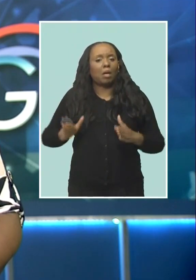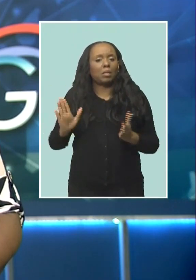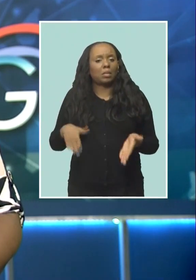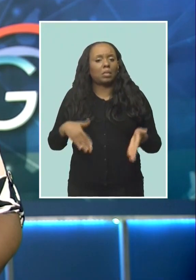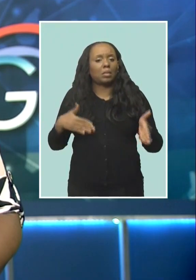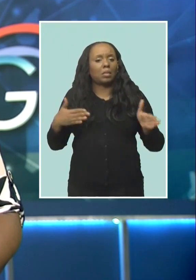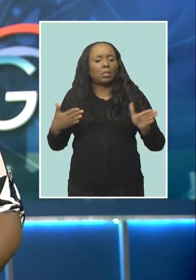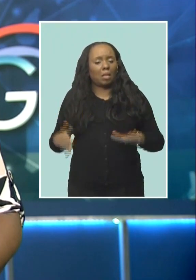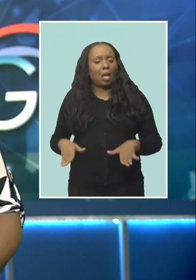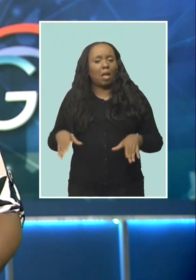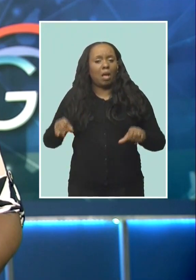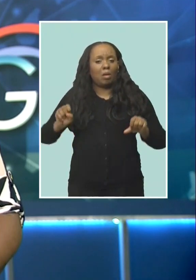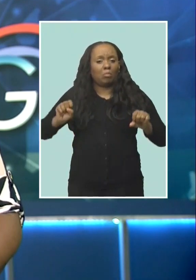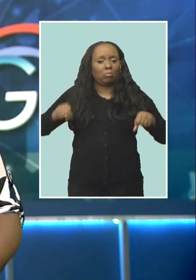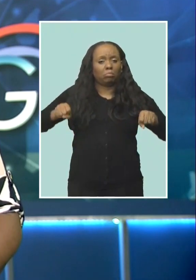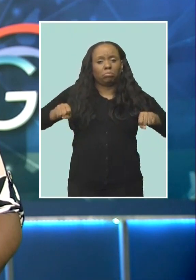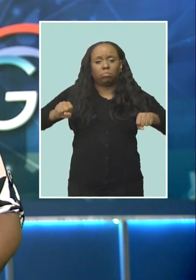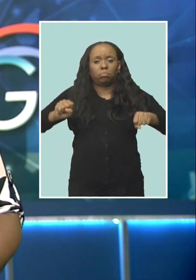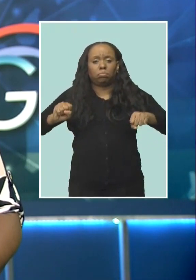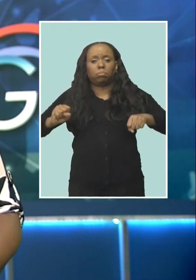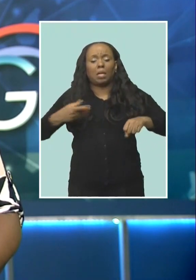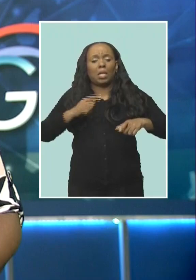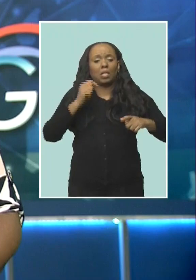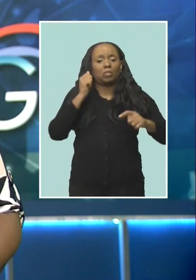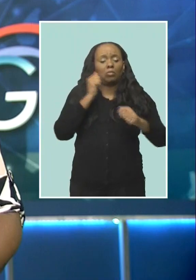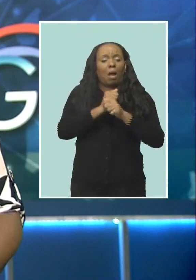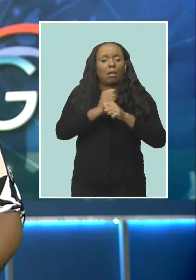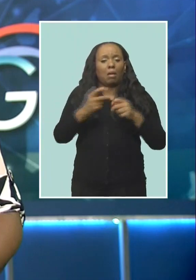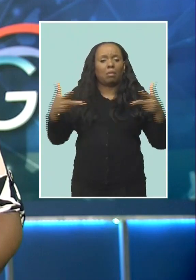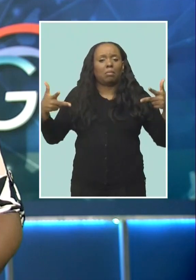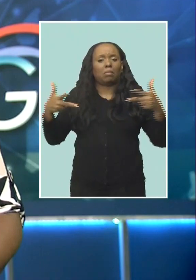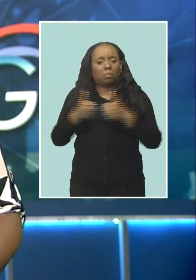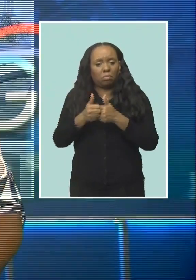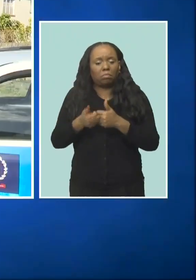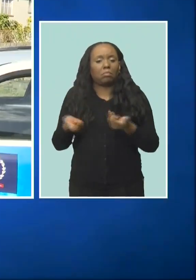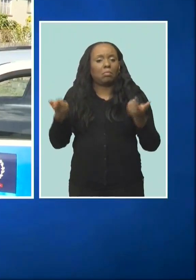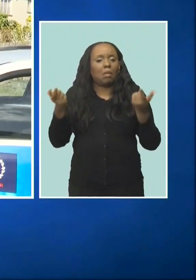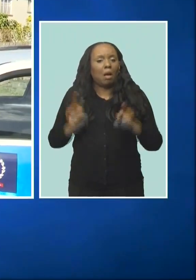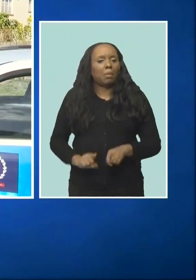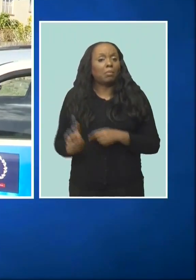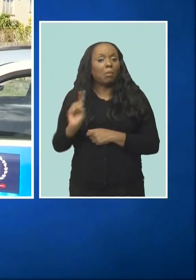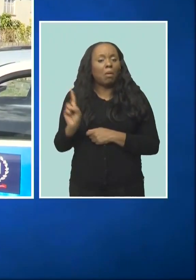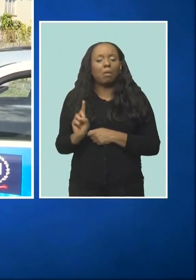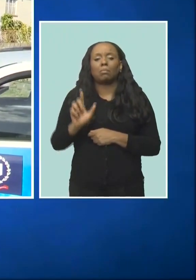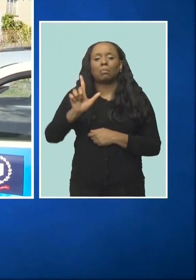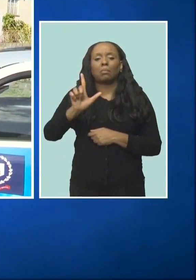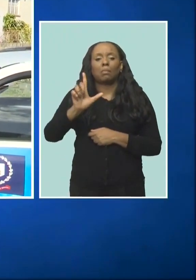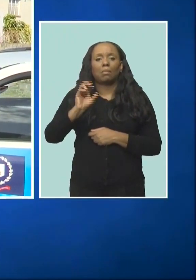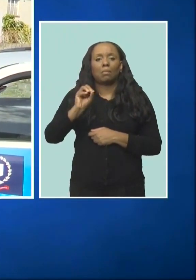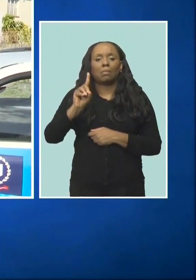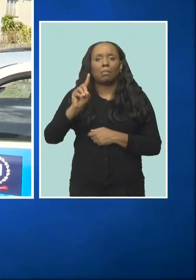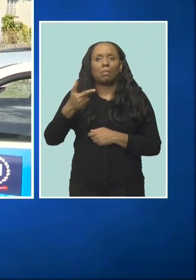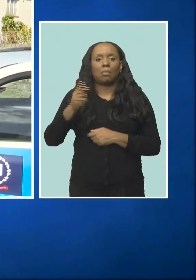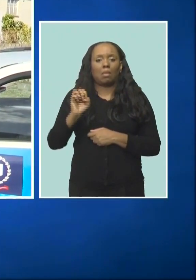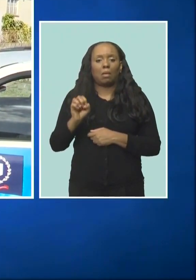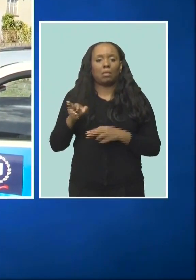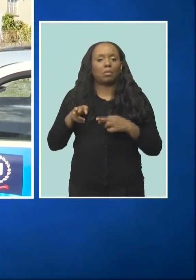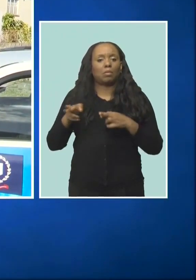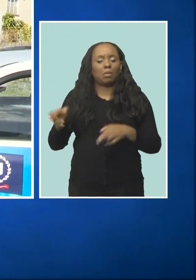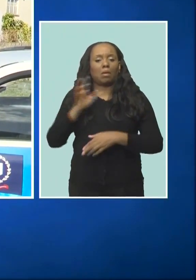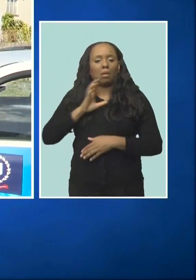after being involved in an accident with a truck this afternoon. It occurred along Lodge Road in Christchurch. He has